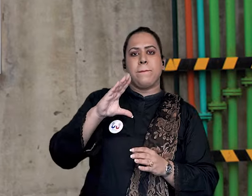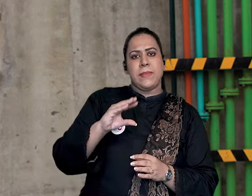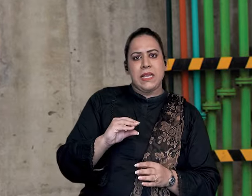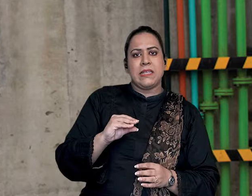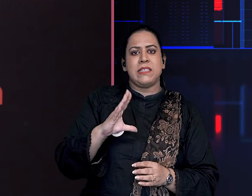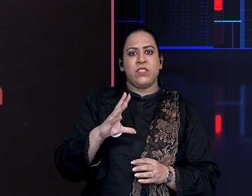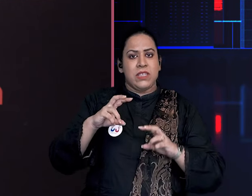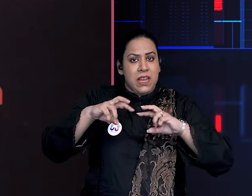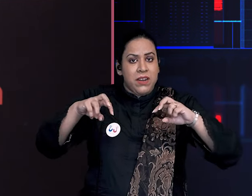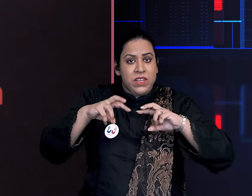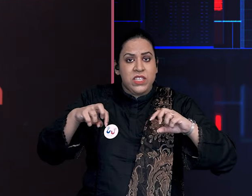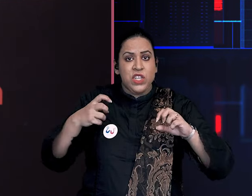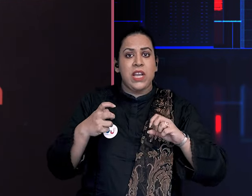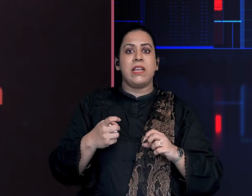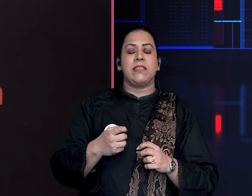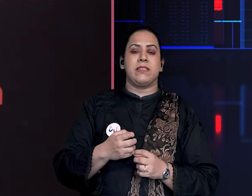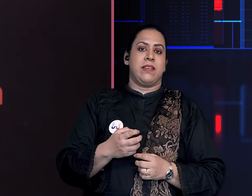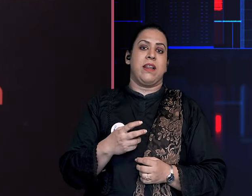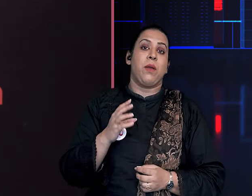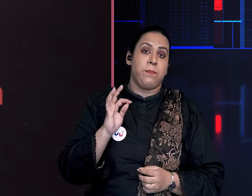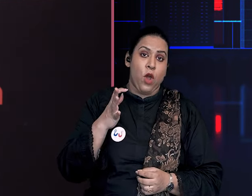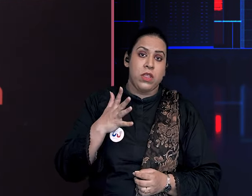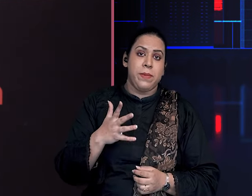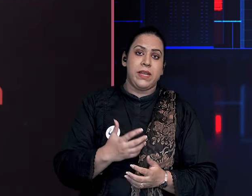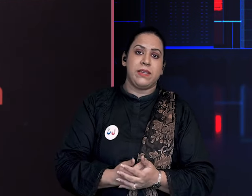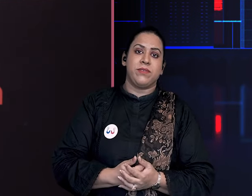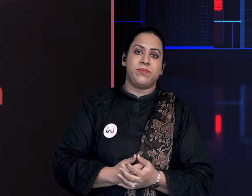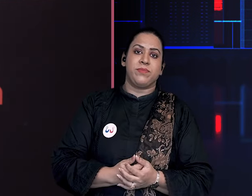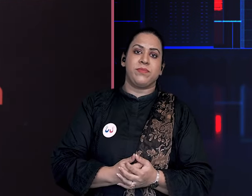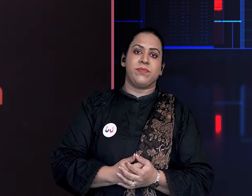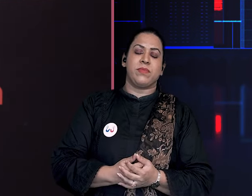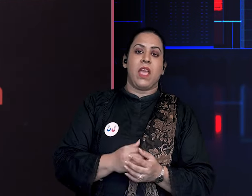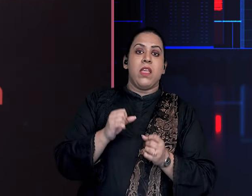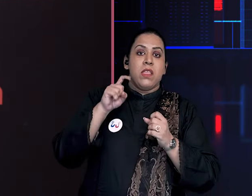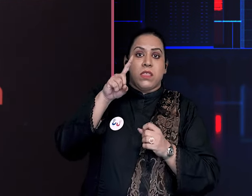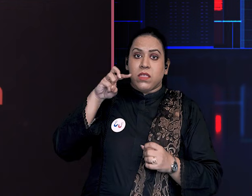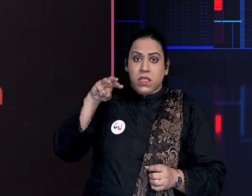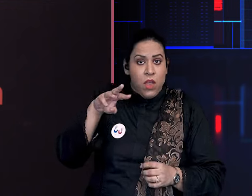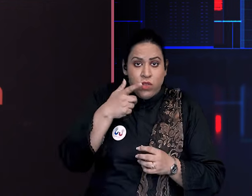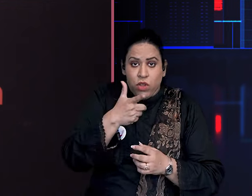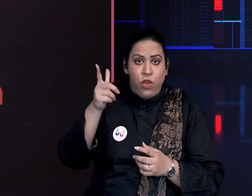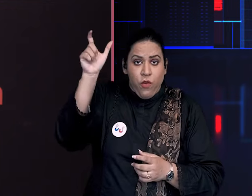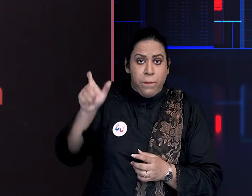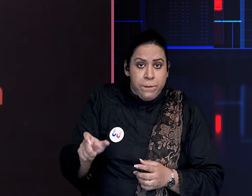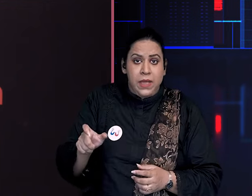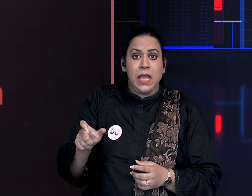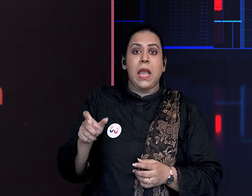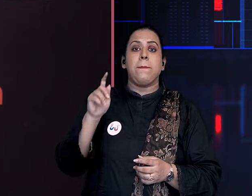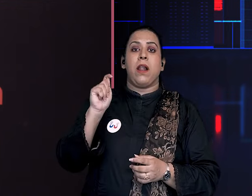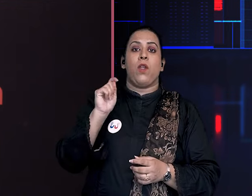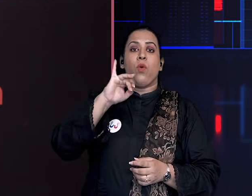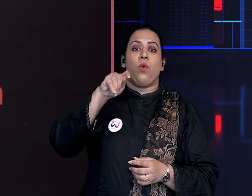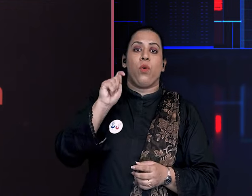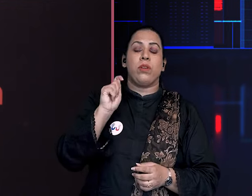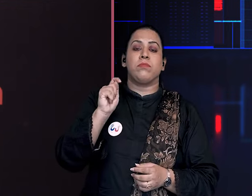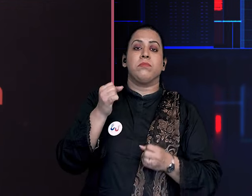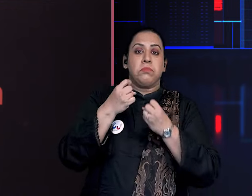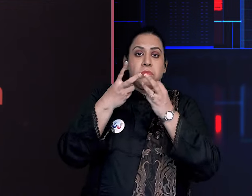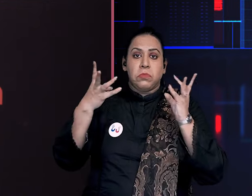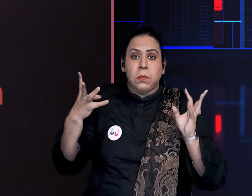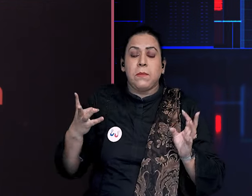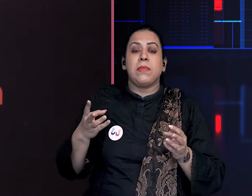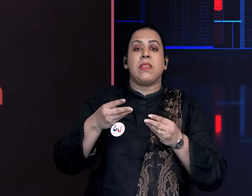factory has many technical resources as well. The technical resources include mechanical plant, a mechanical